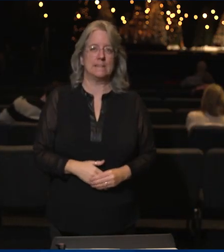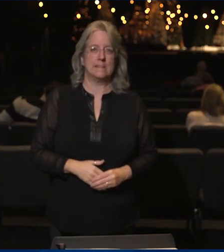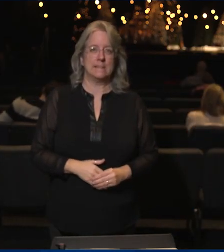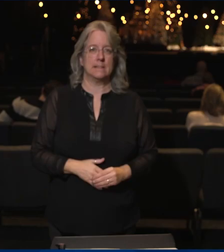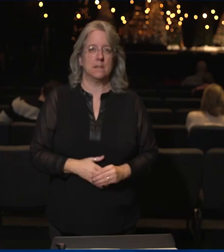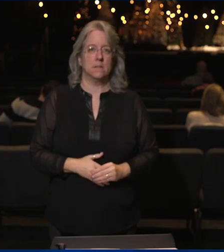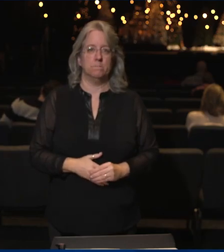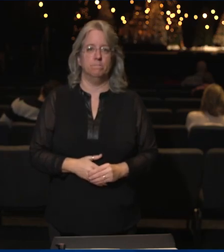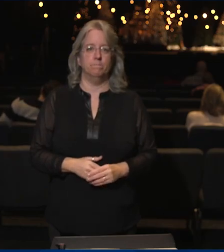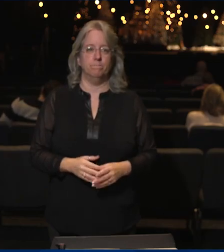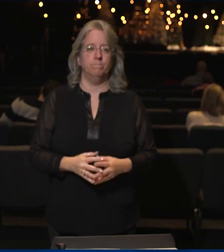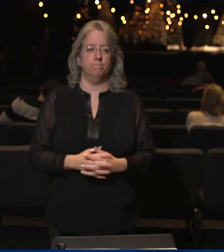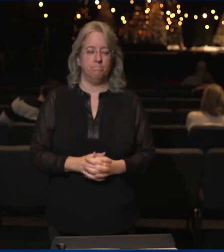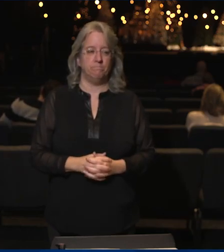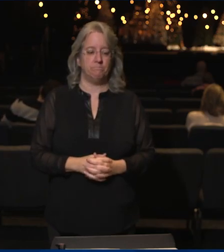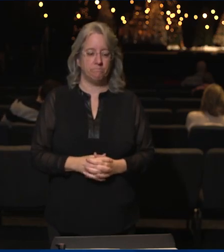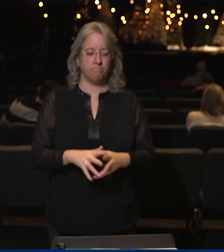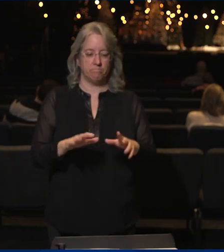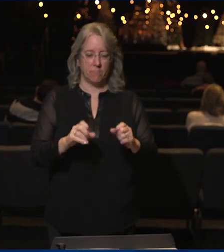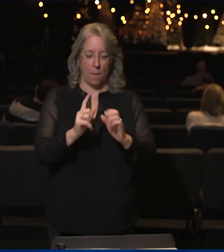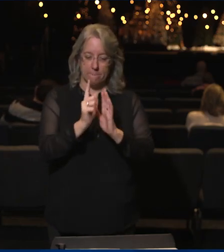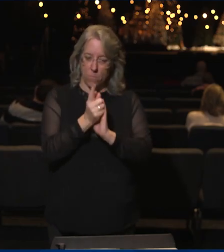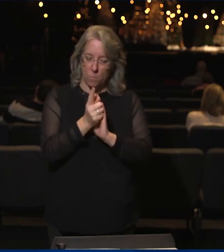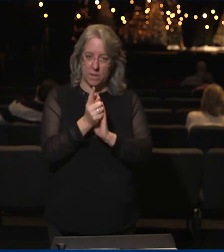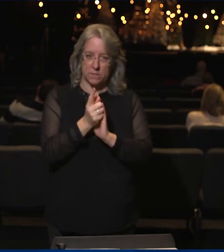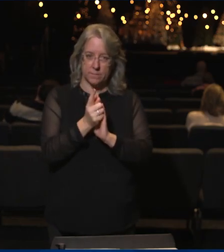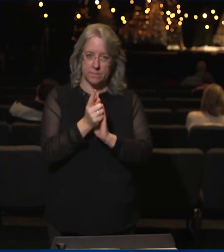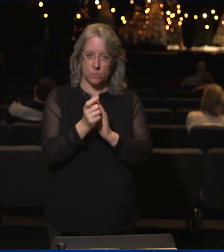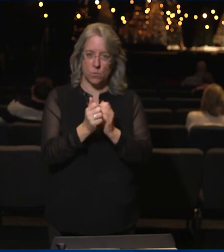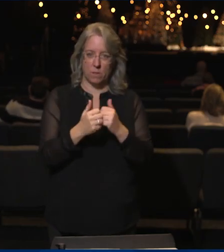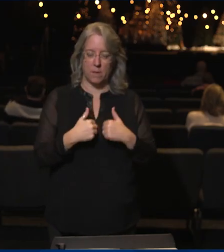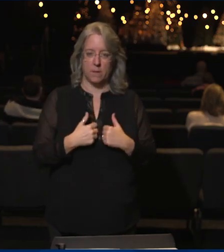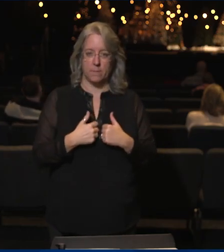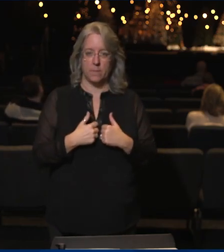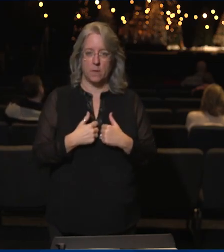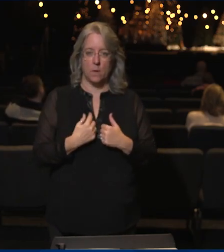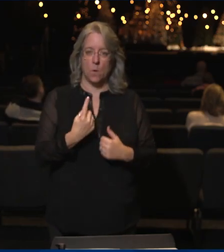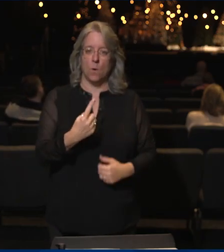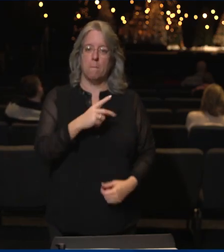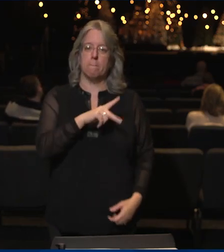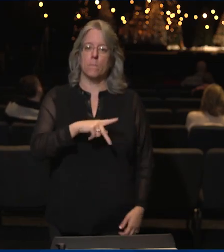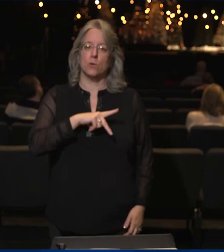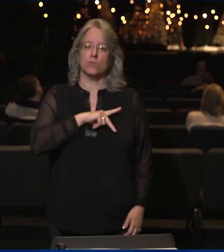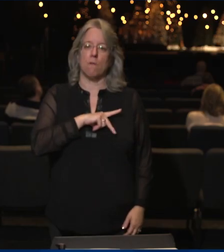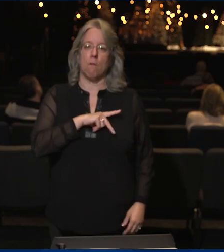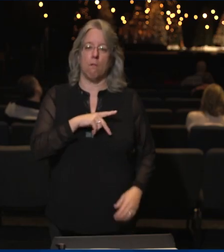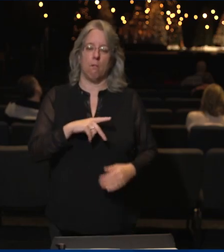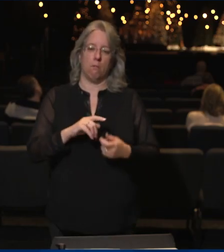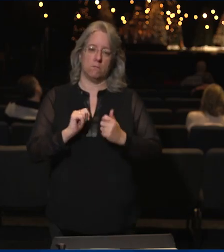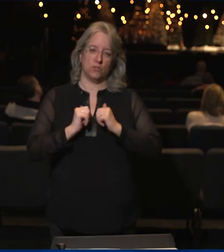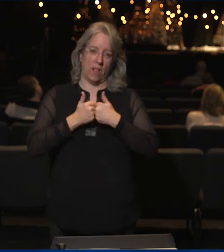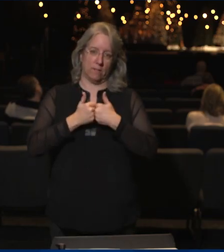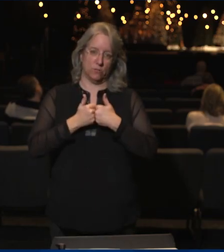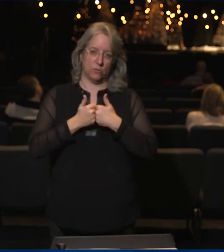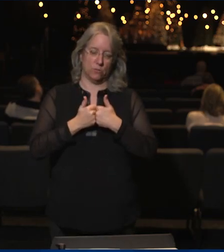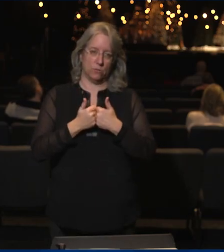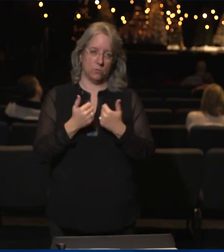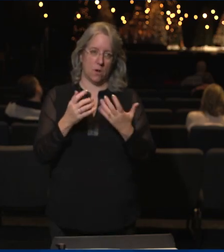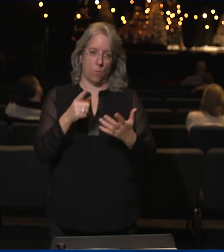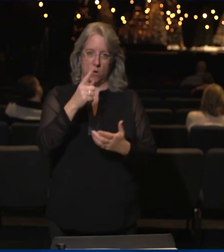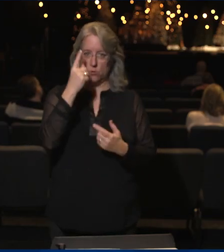So take a moment with me and imagine what's one personal challenge that you're anticipating. And I want you to think for a